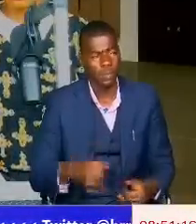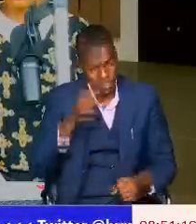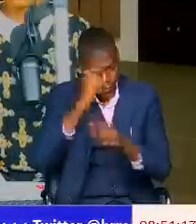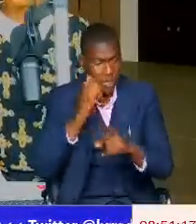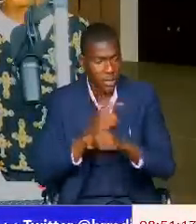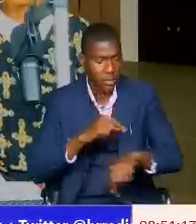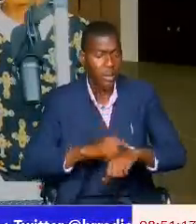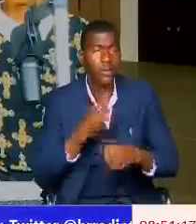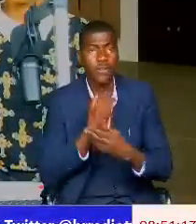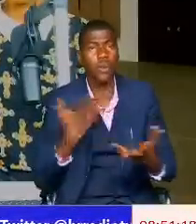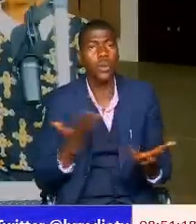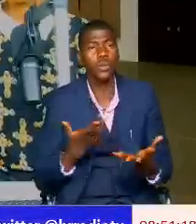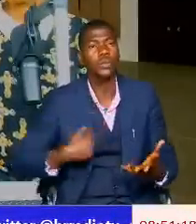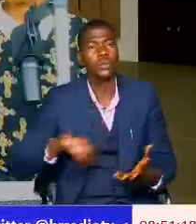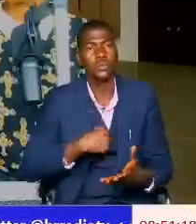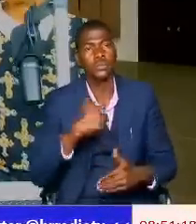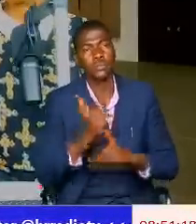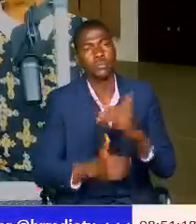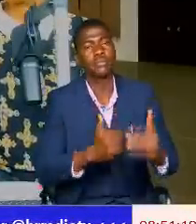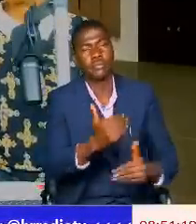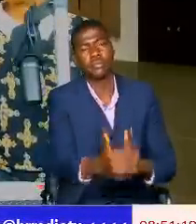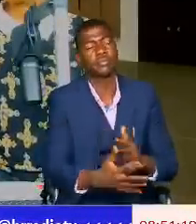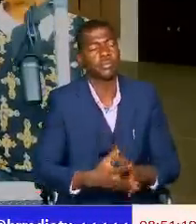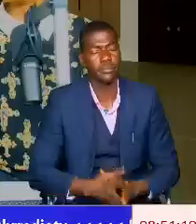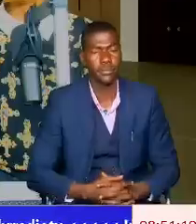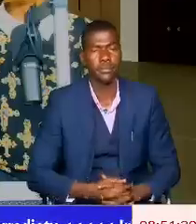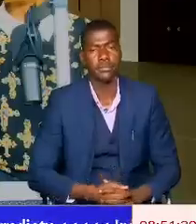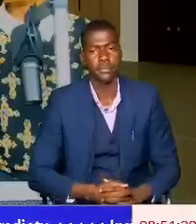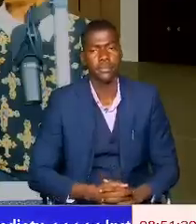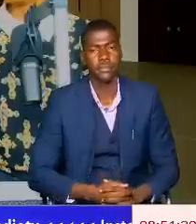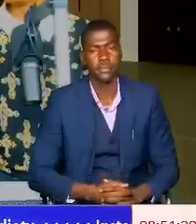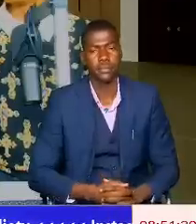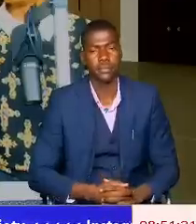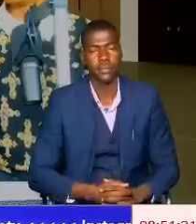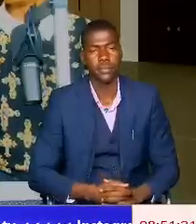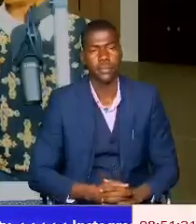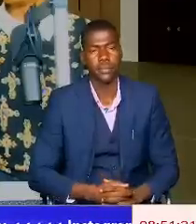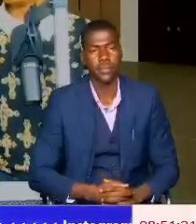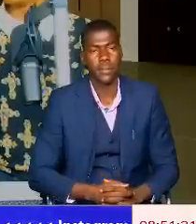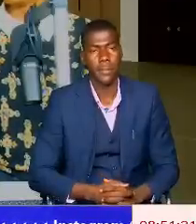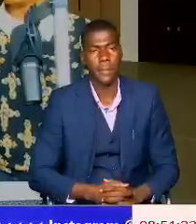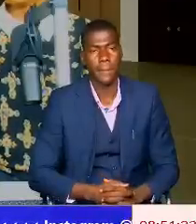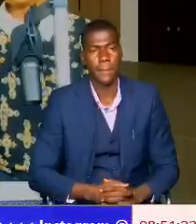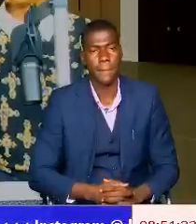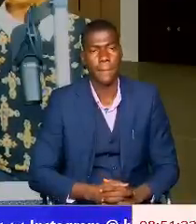sisters, if when I look down on a sister time, don't they give us signal to do it in signal, make we continue to deliver, not they go.